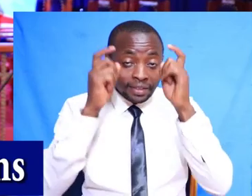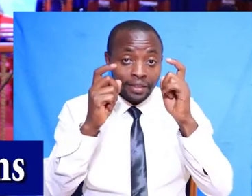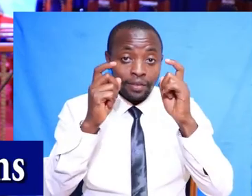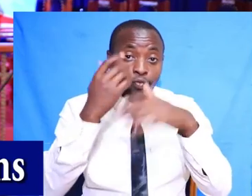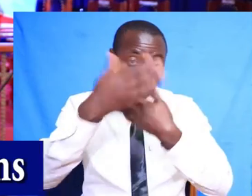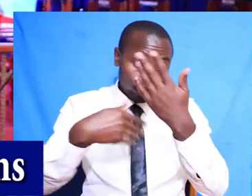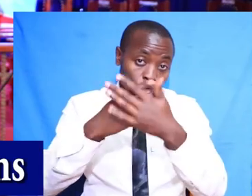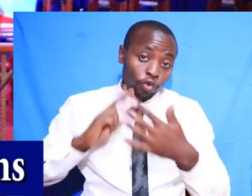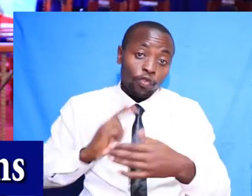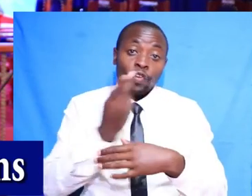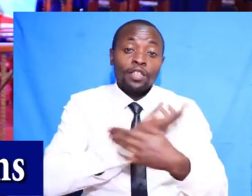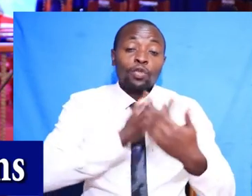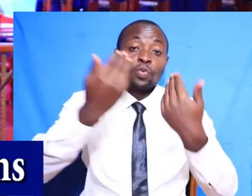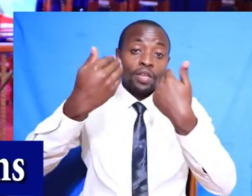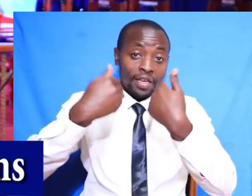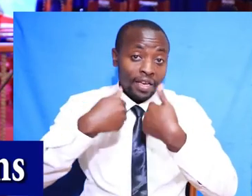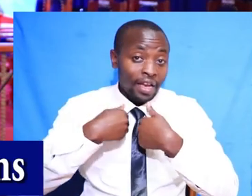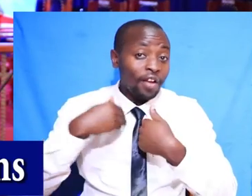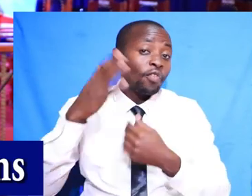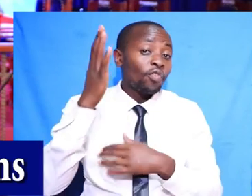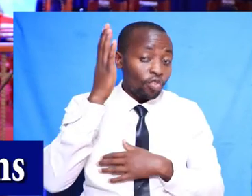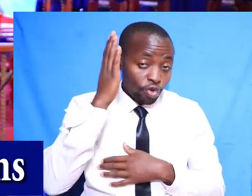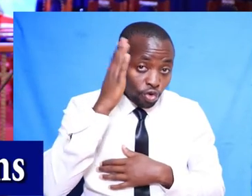All of us, we get convinced